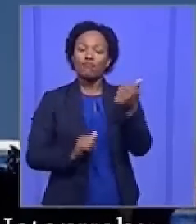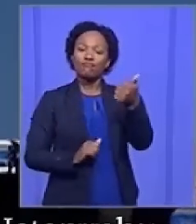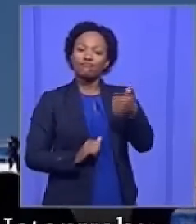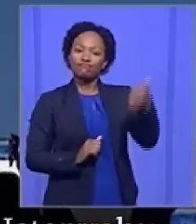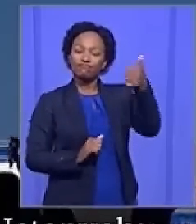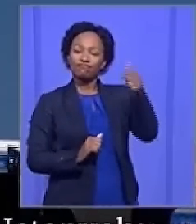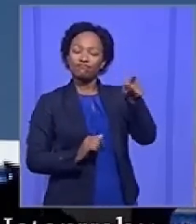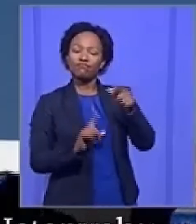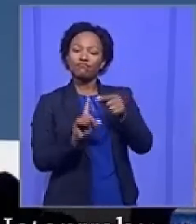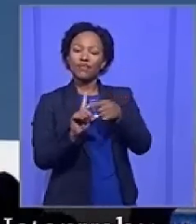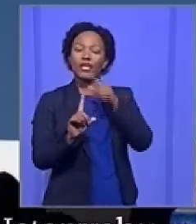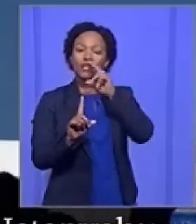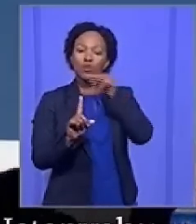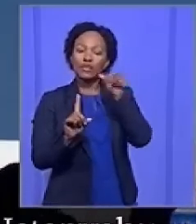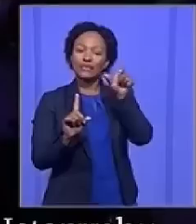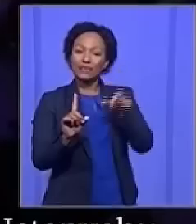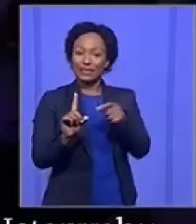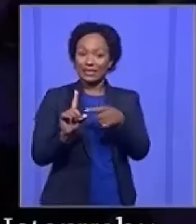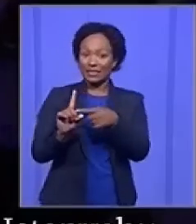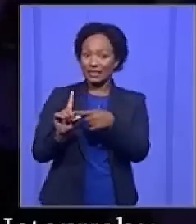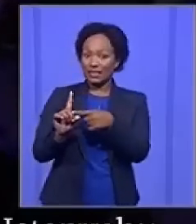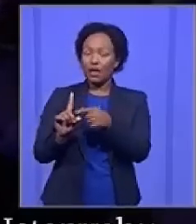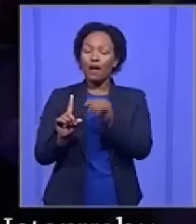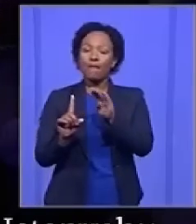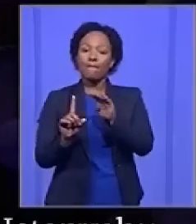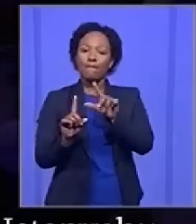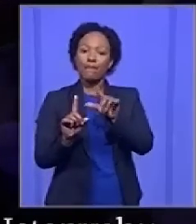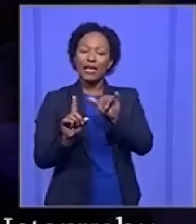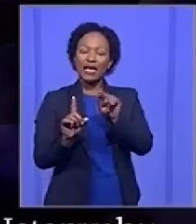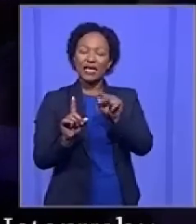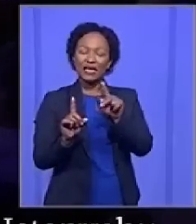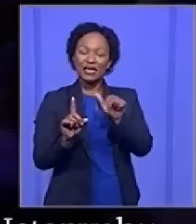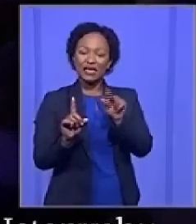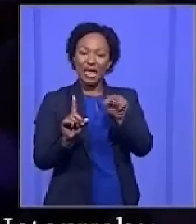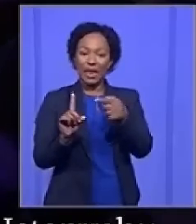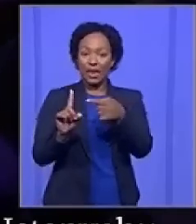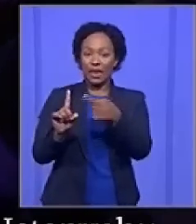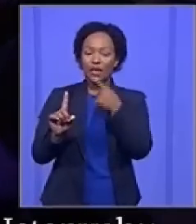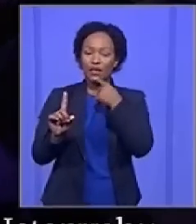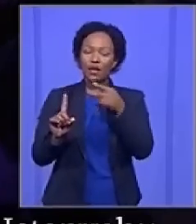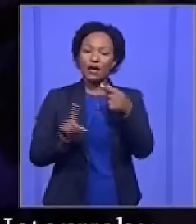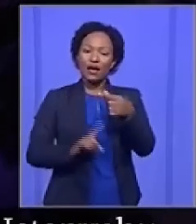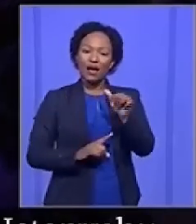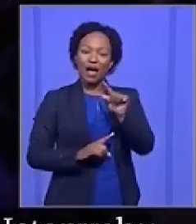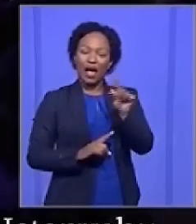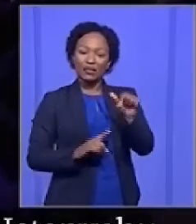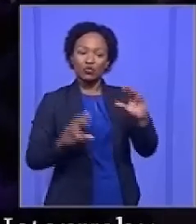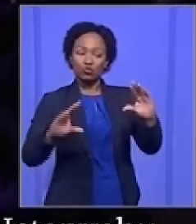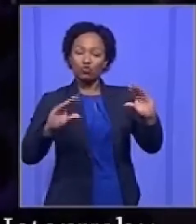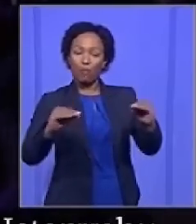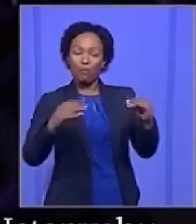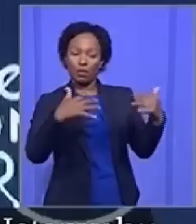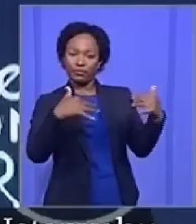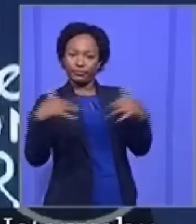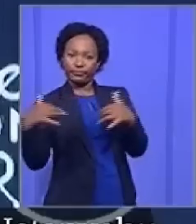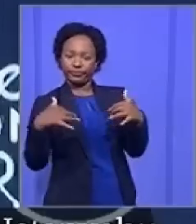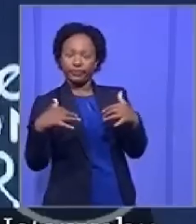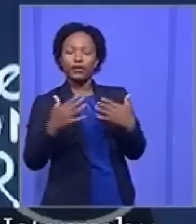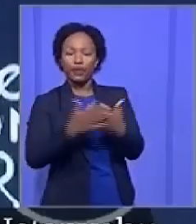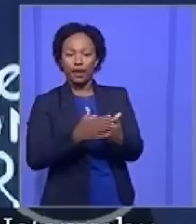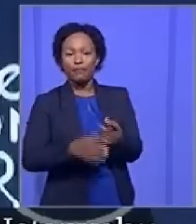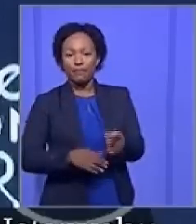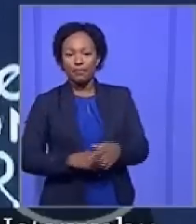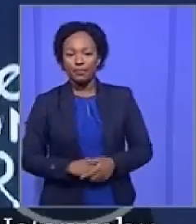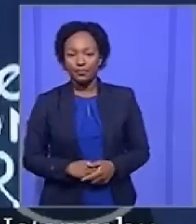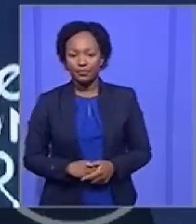Blinken o re tsela e sebetsang ka ho fetisisa ya ho fokotsa koduwa ya botho Gaza ke ho fihlela ho emisa ntwa.